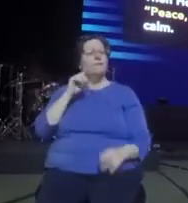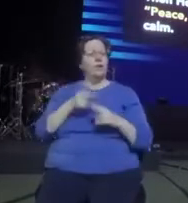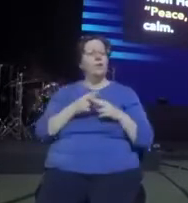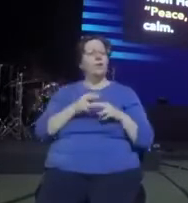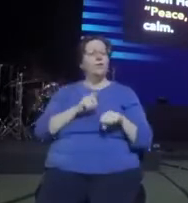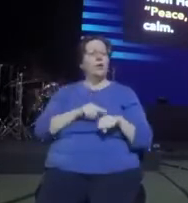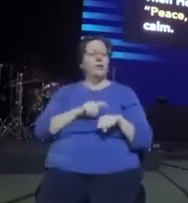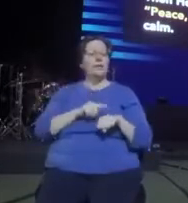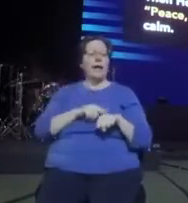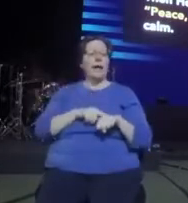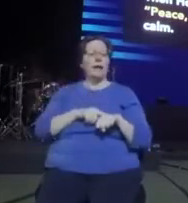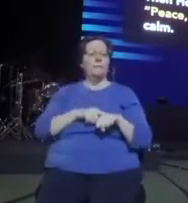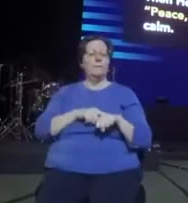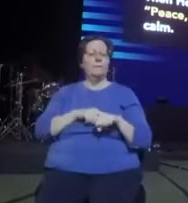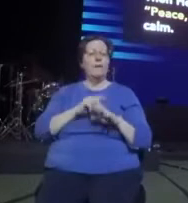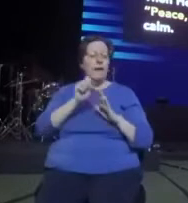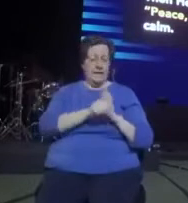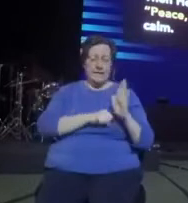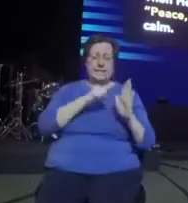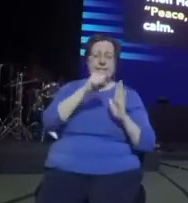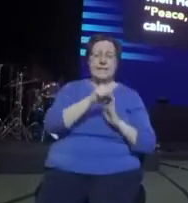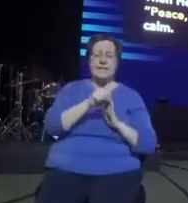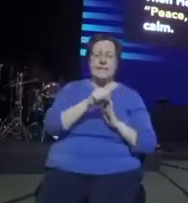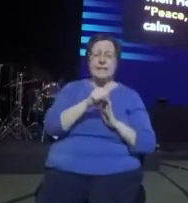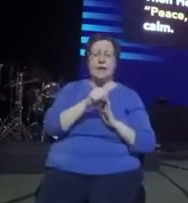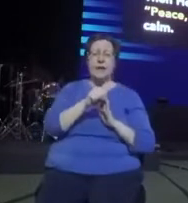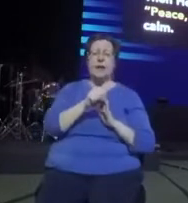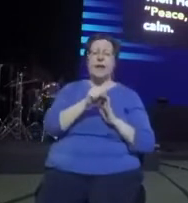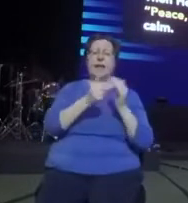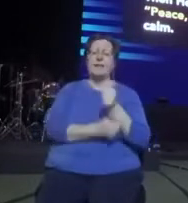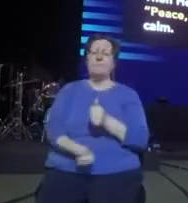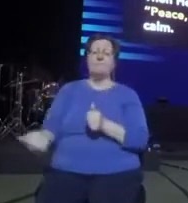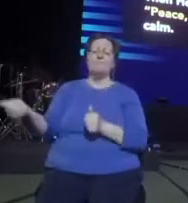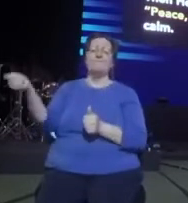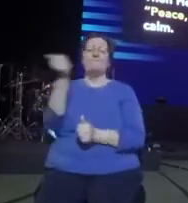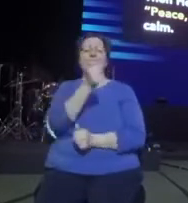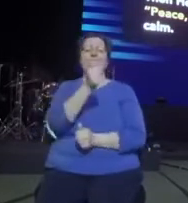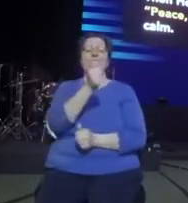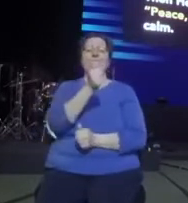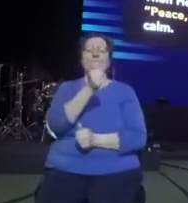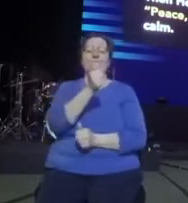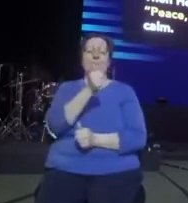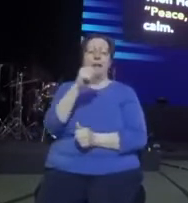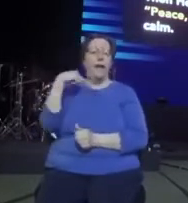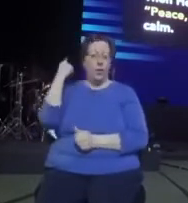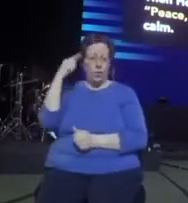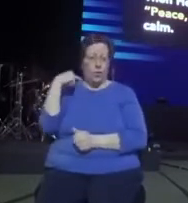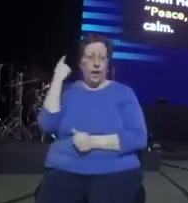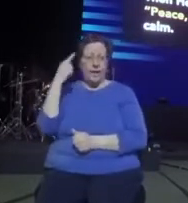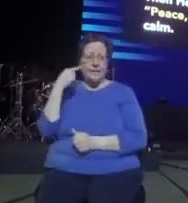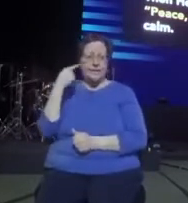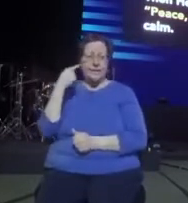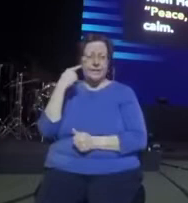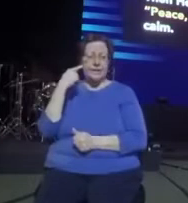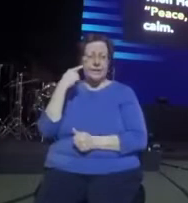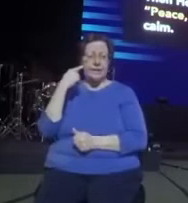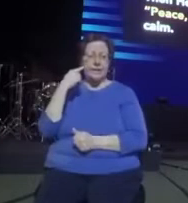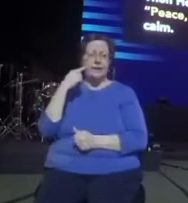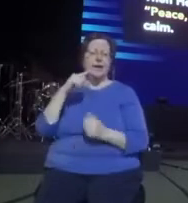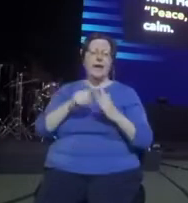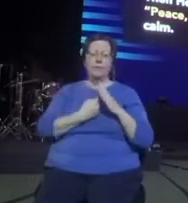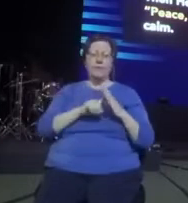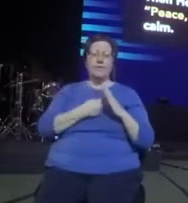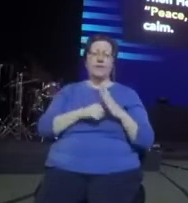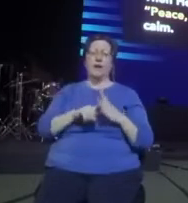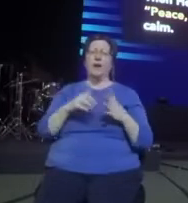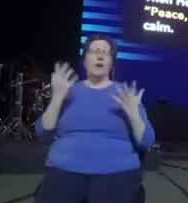That's all fine for a season until it gets out of hand, until it gets a little crazy. And we get back to the place where we're